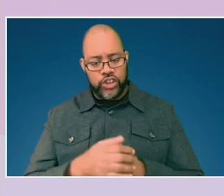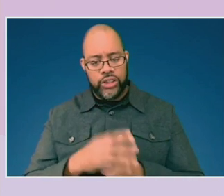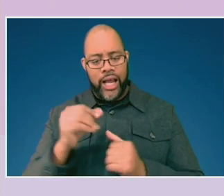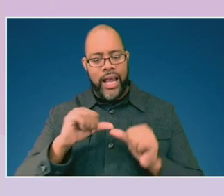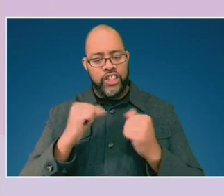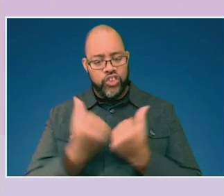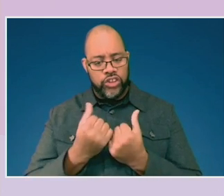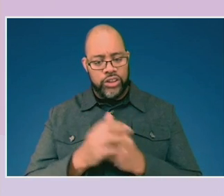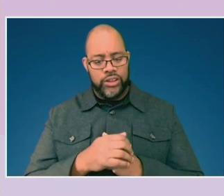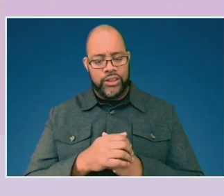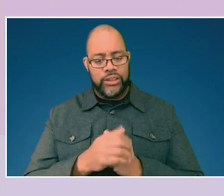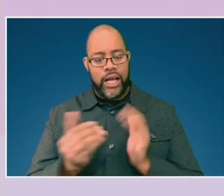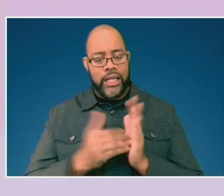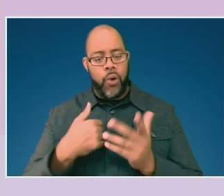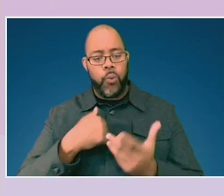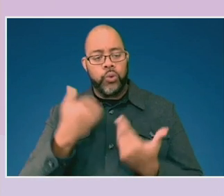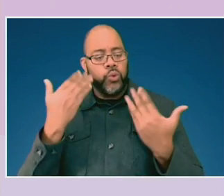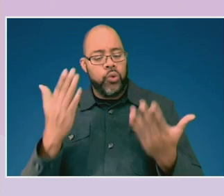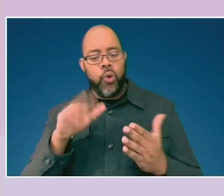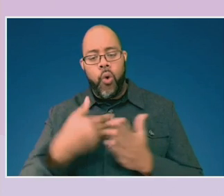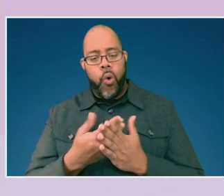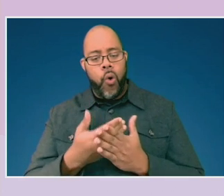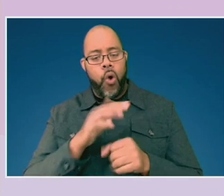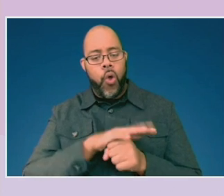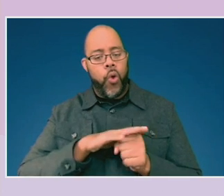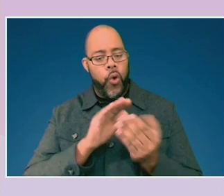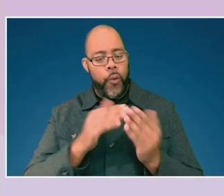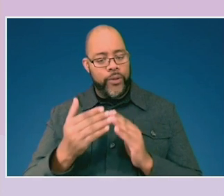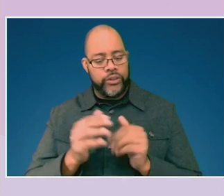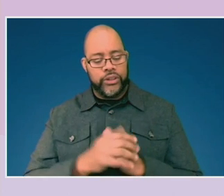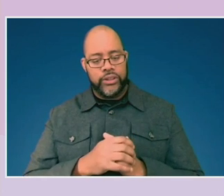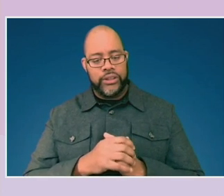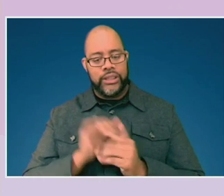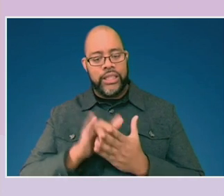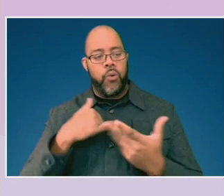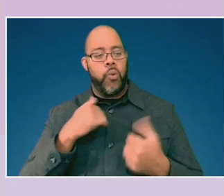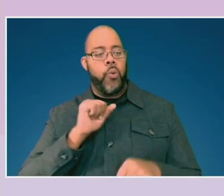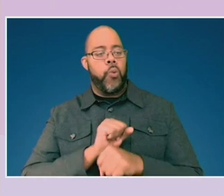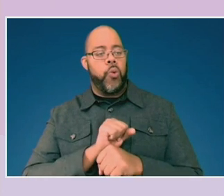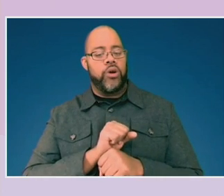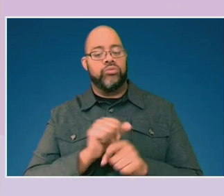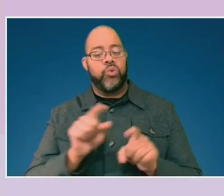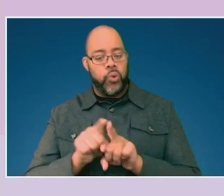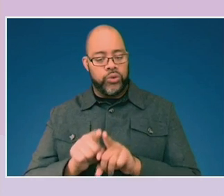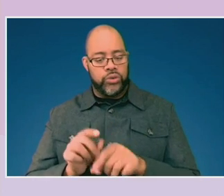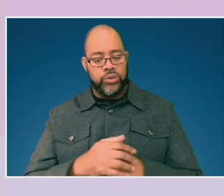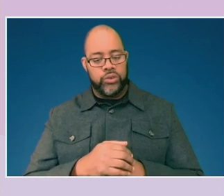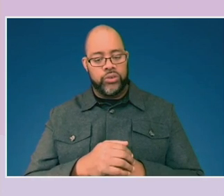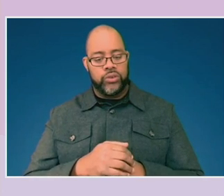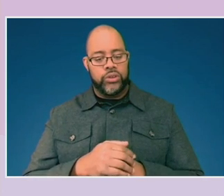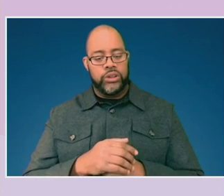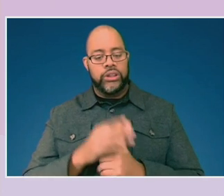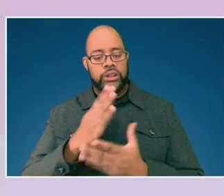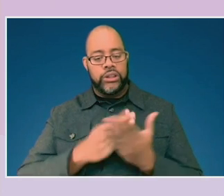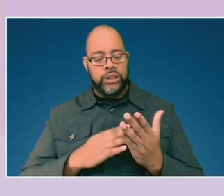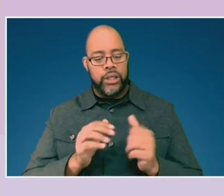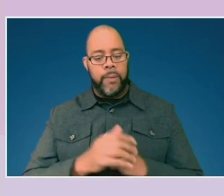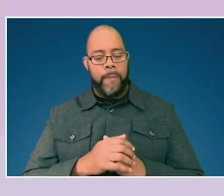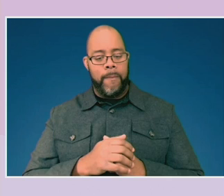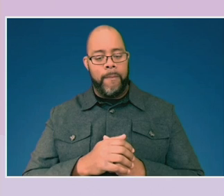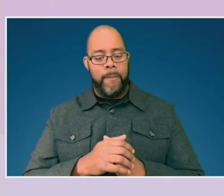agencies, because again, we don't know all of the local communities that we work in as well as some of